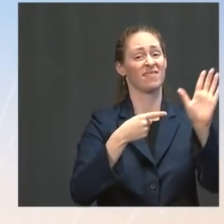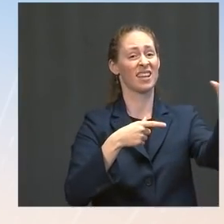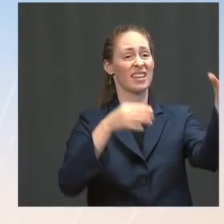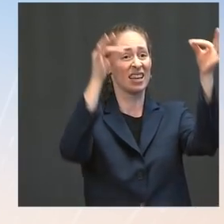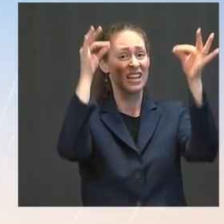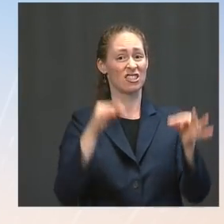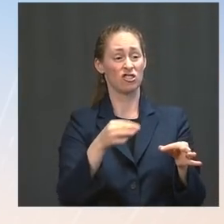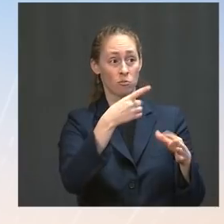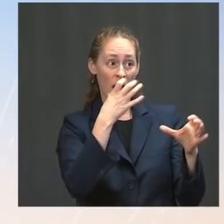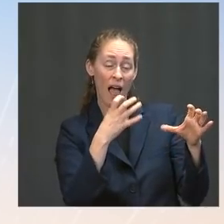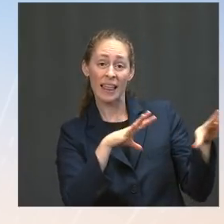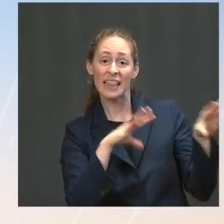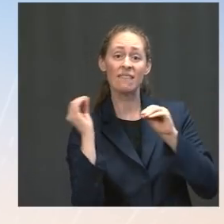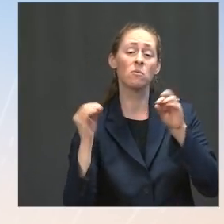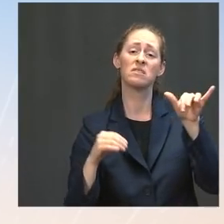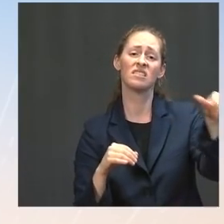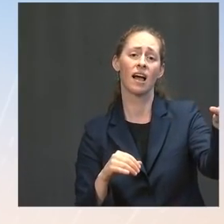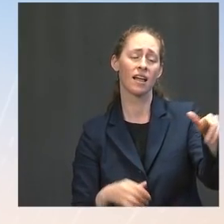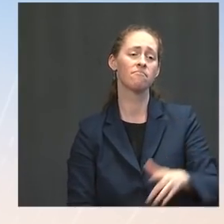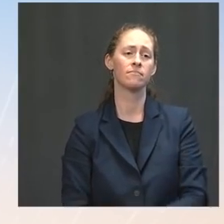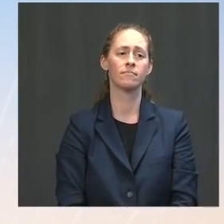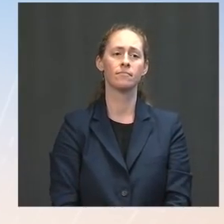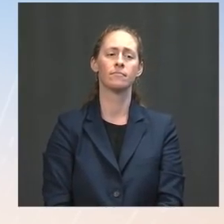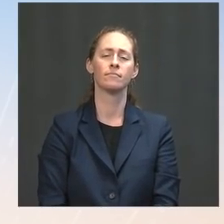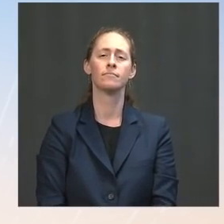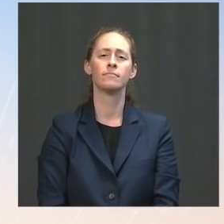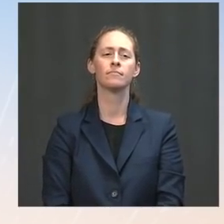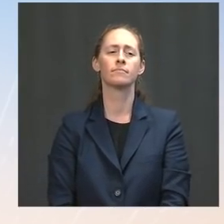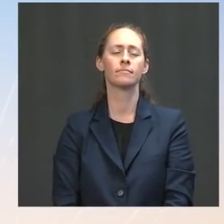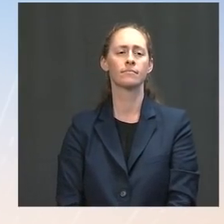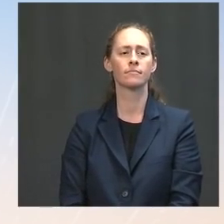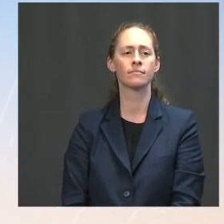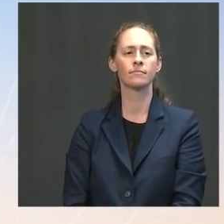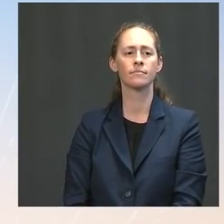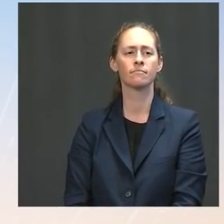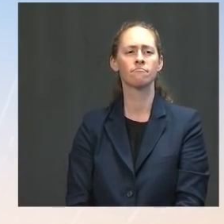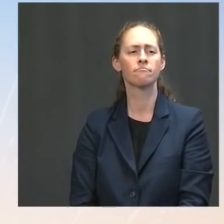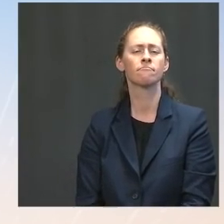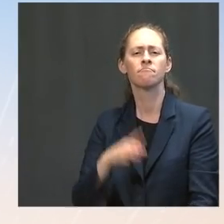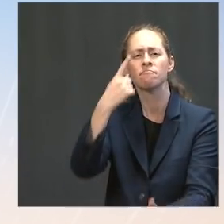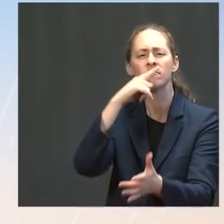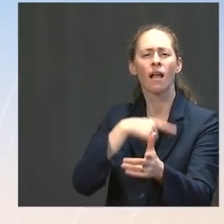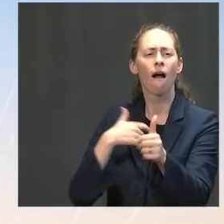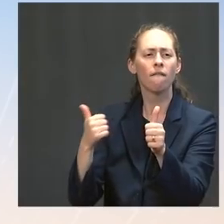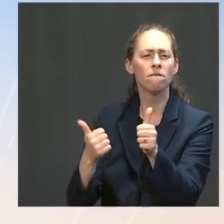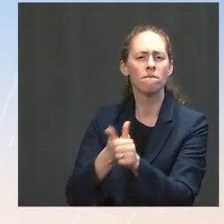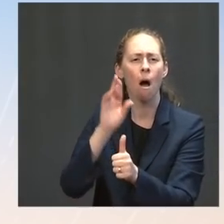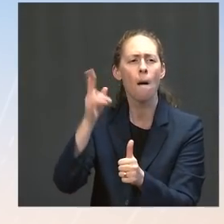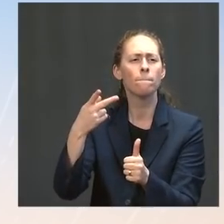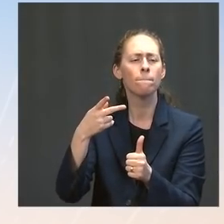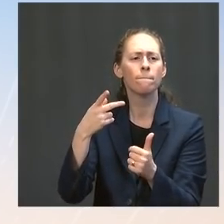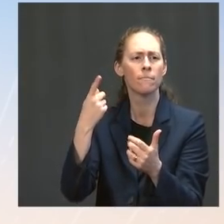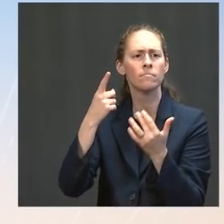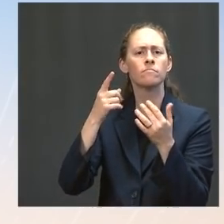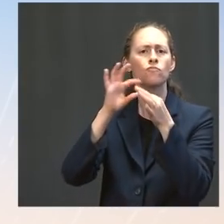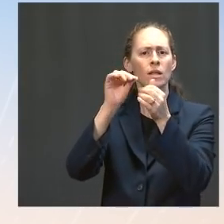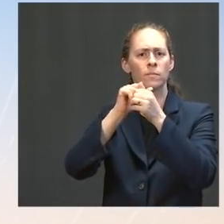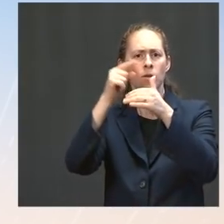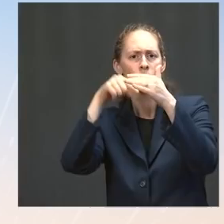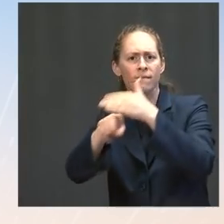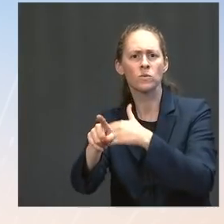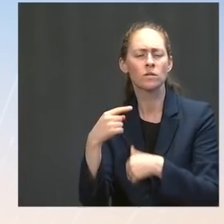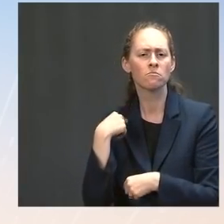you have. Terrific. And then just on another issue, on the Fed, you know, we're all waiting for some news about Fed